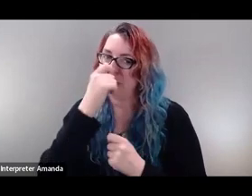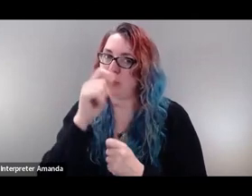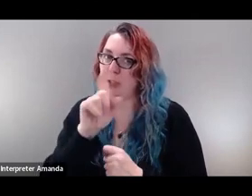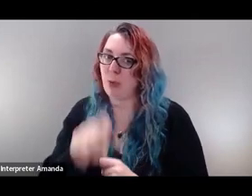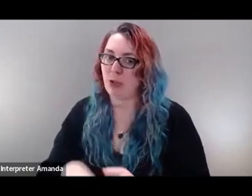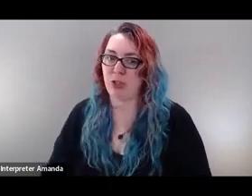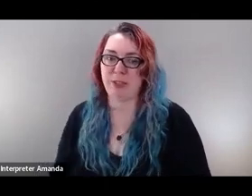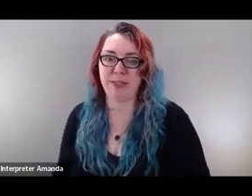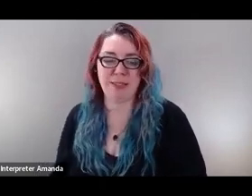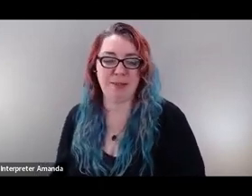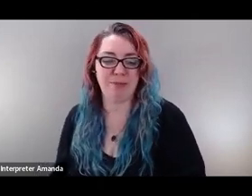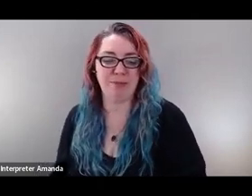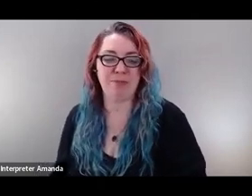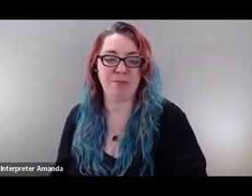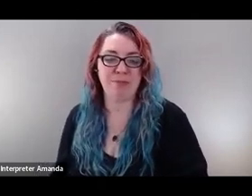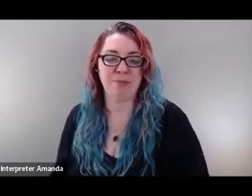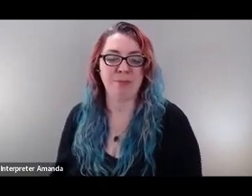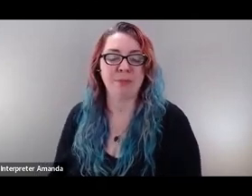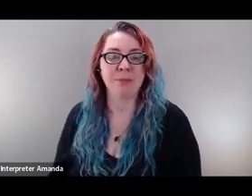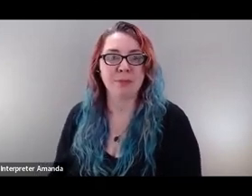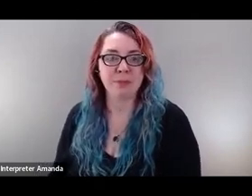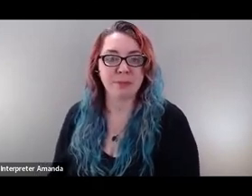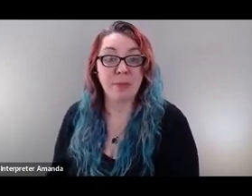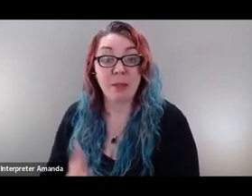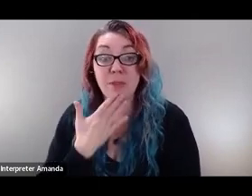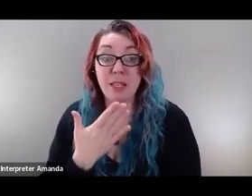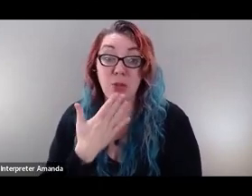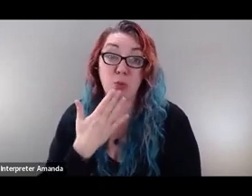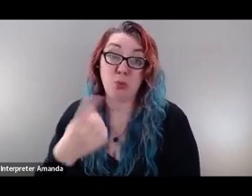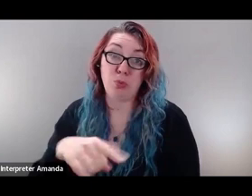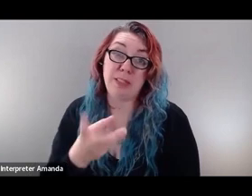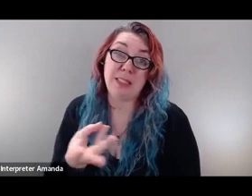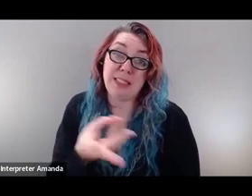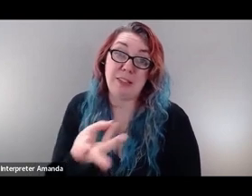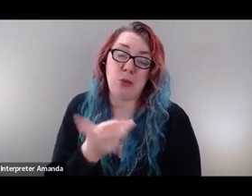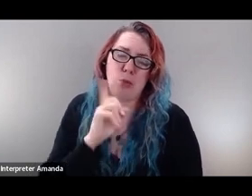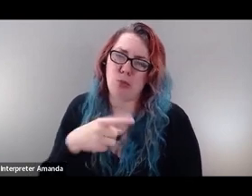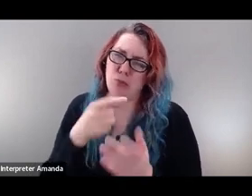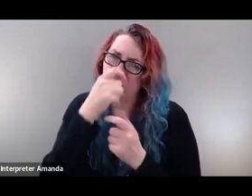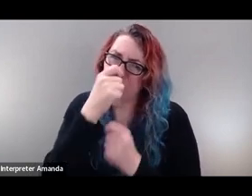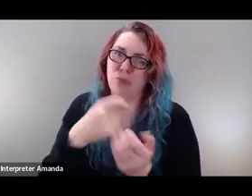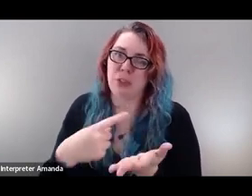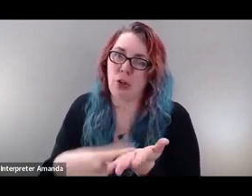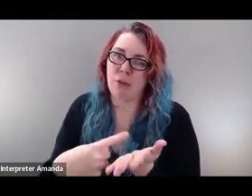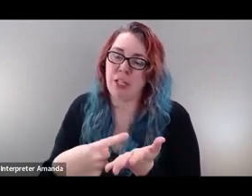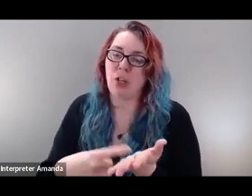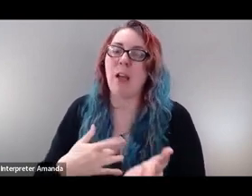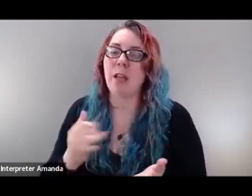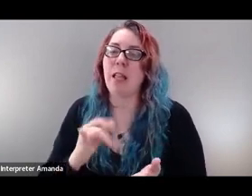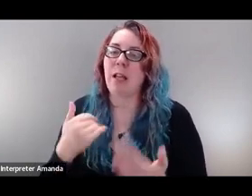go. So thank you to all our panelists for this amazing conversation. We do probably have a lot of